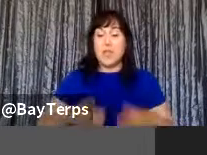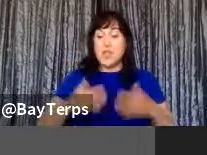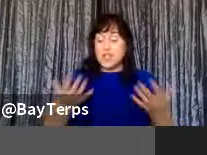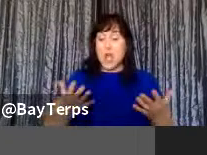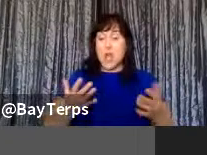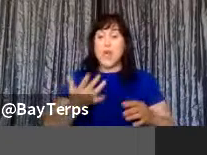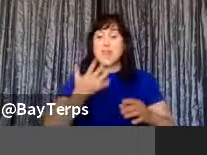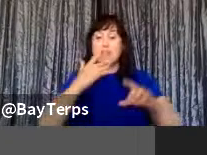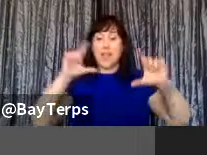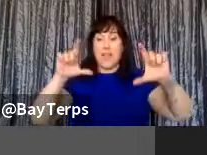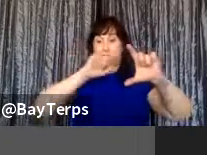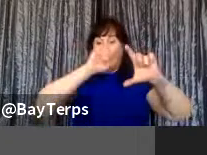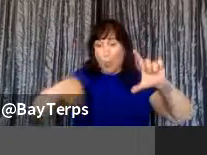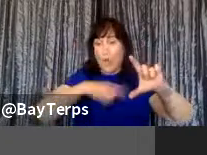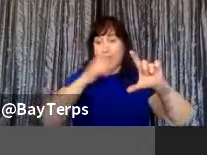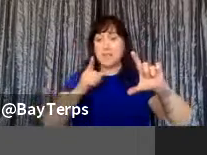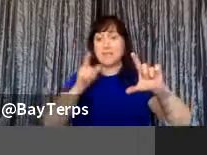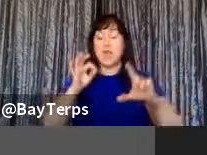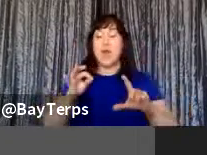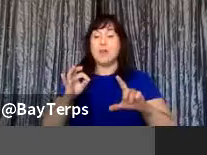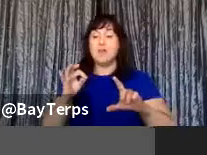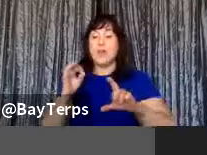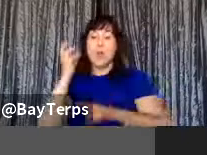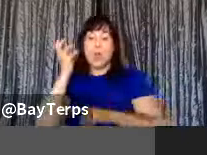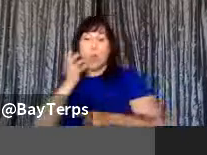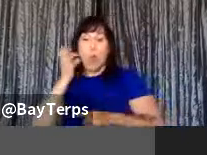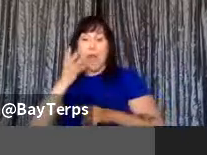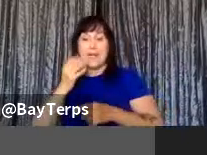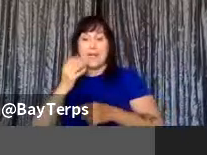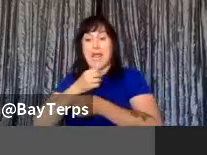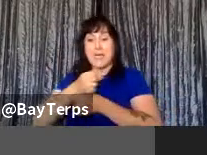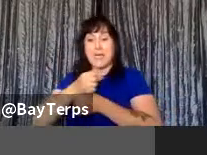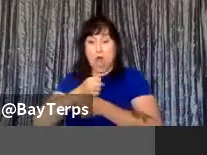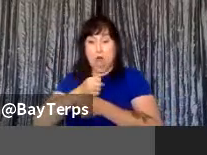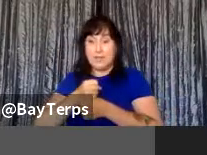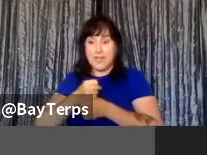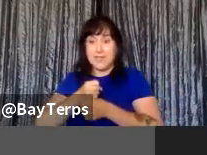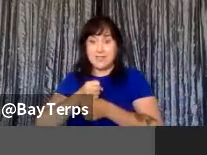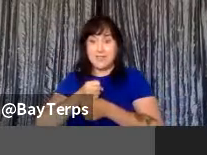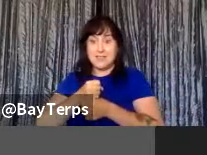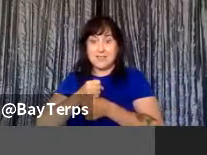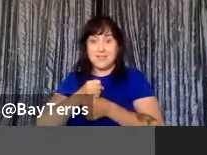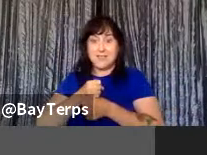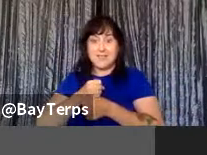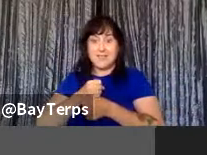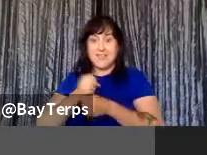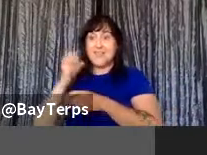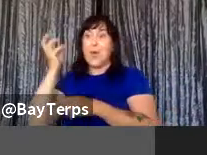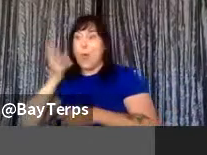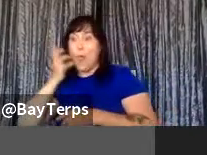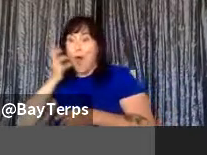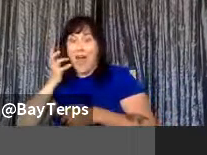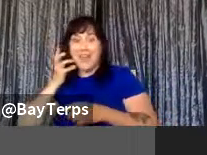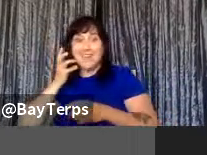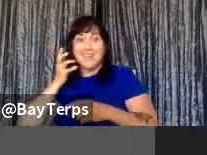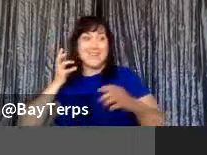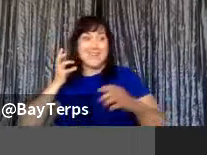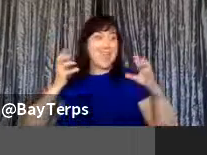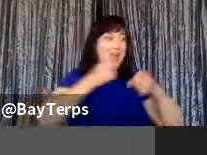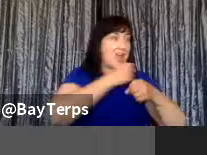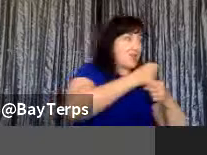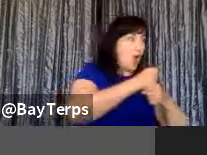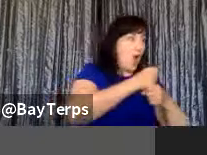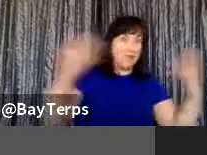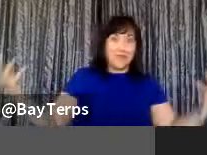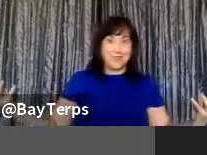of coffee and the flavor wheels of wine, combine them together and you're about on the sort of same page as what you get